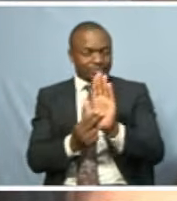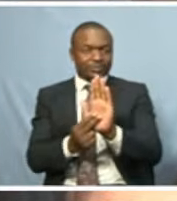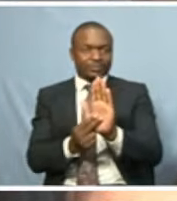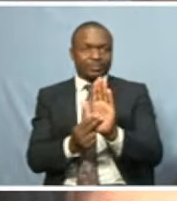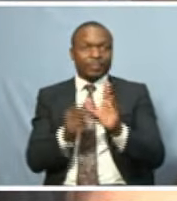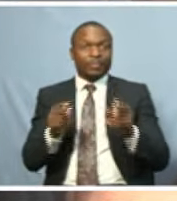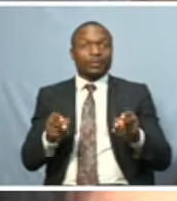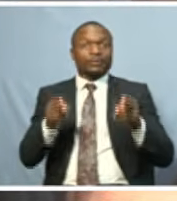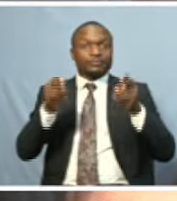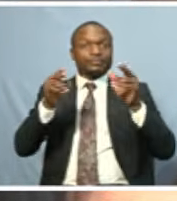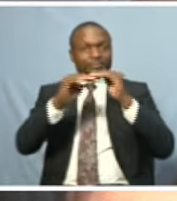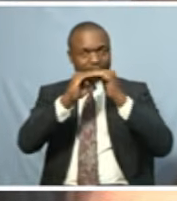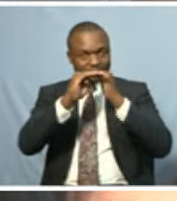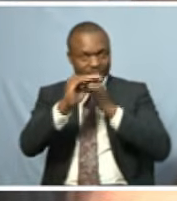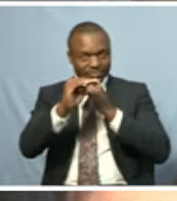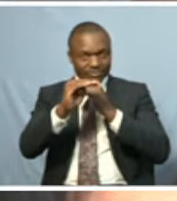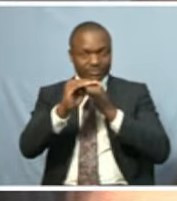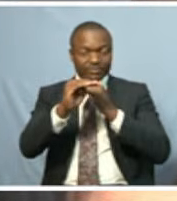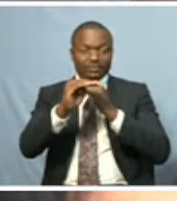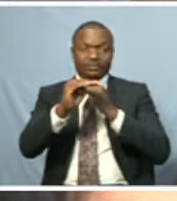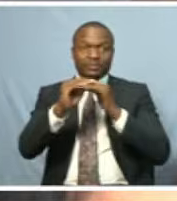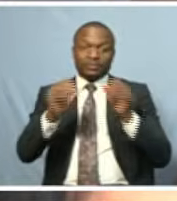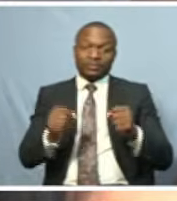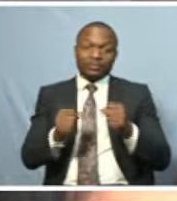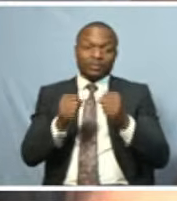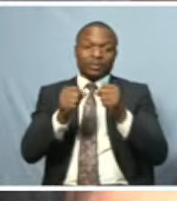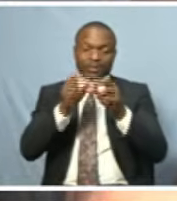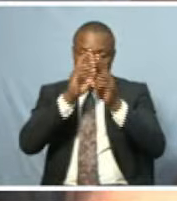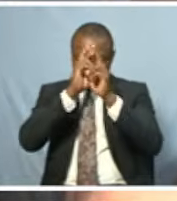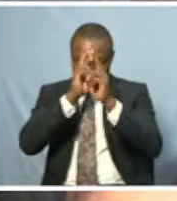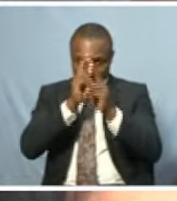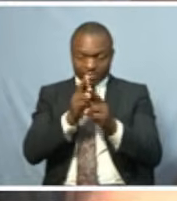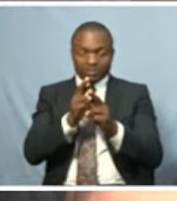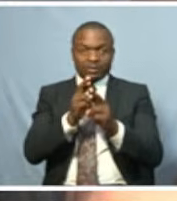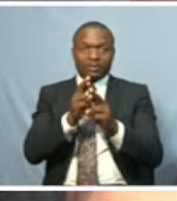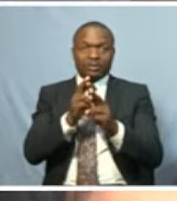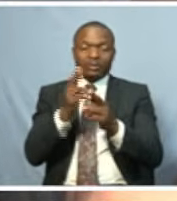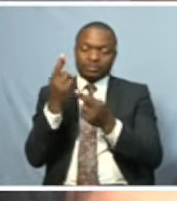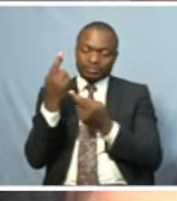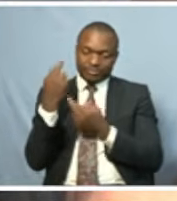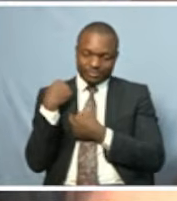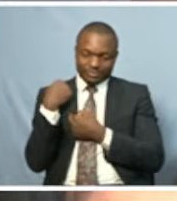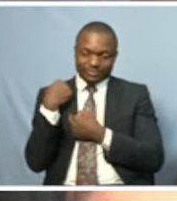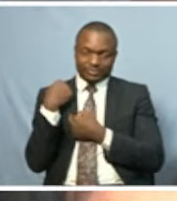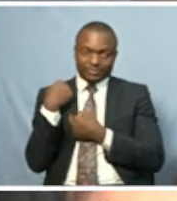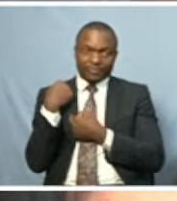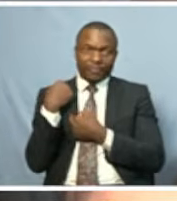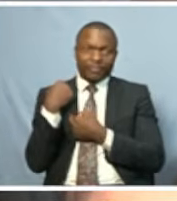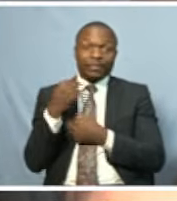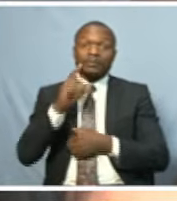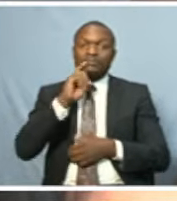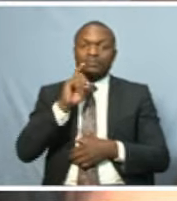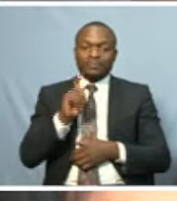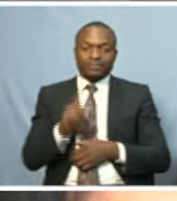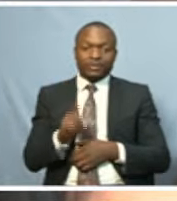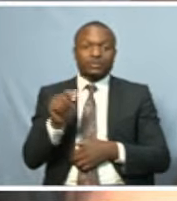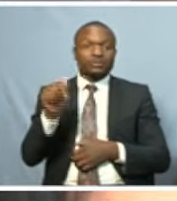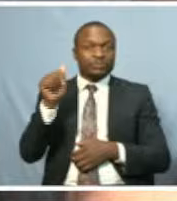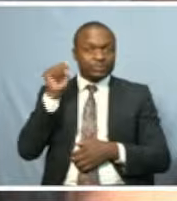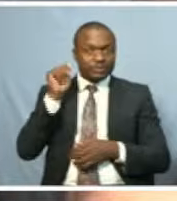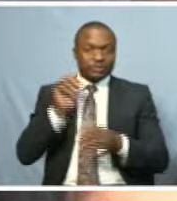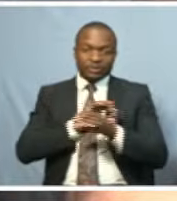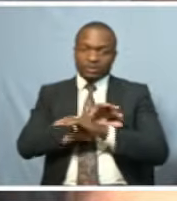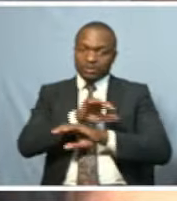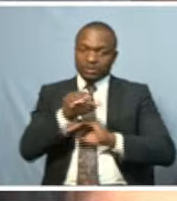the highest level of restraint, respect, and responsibility. We must reject